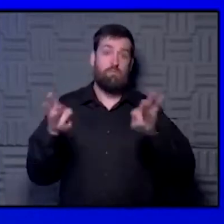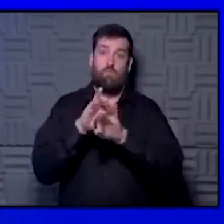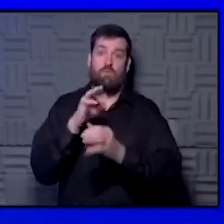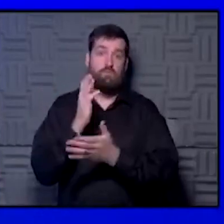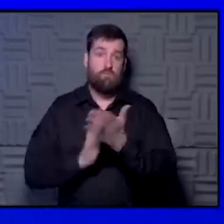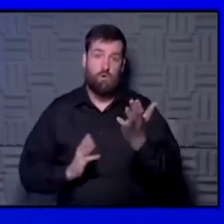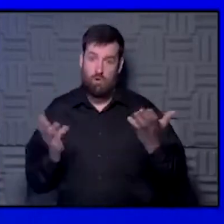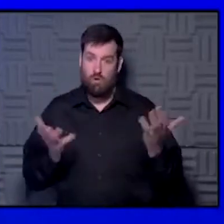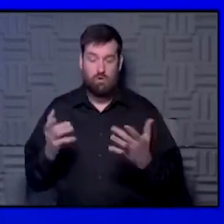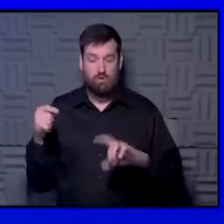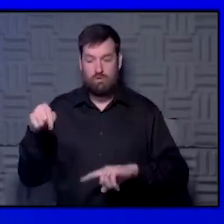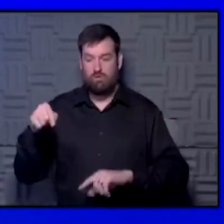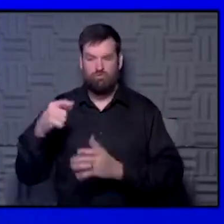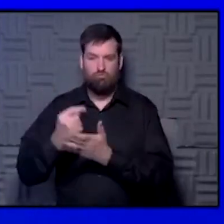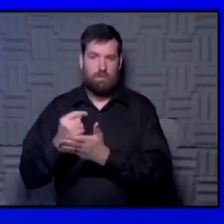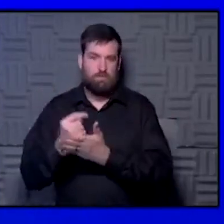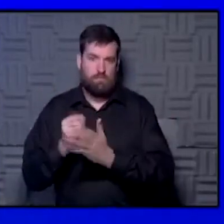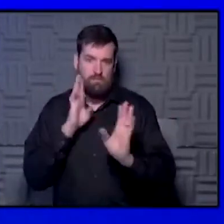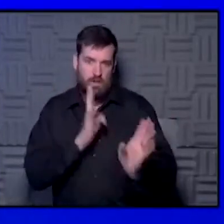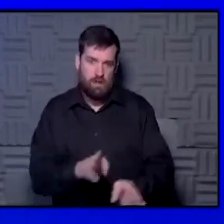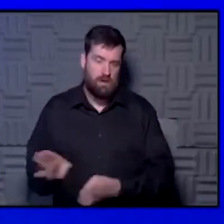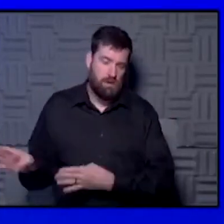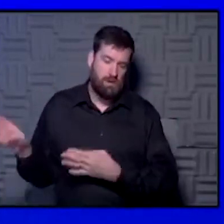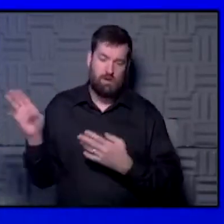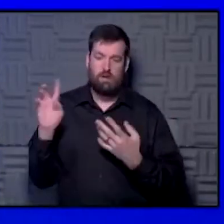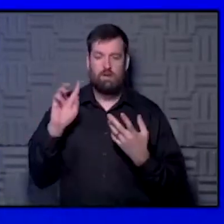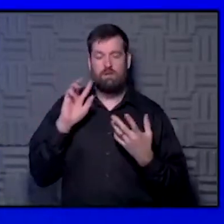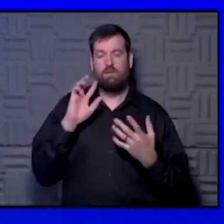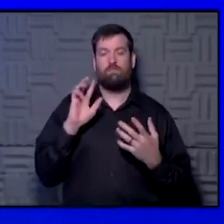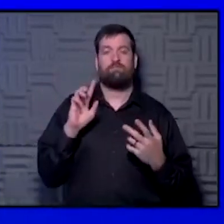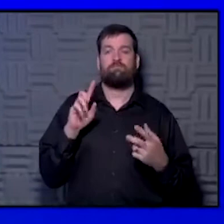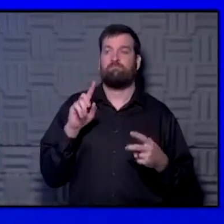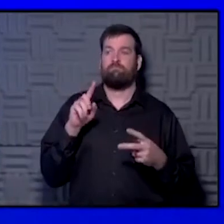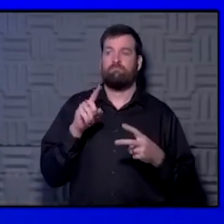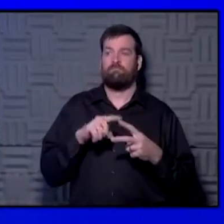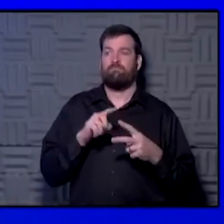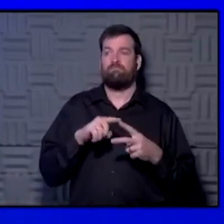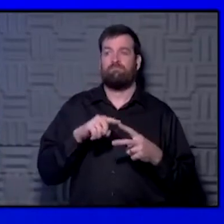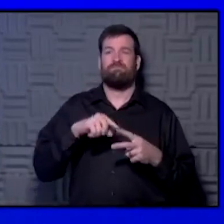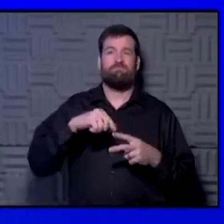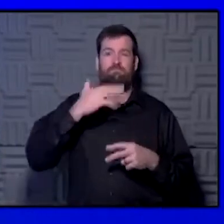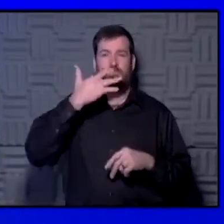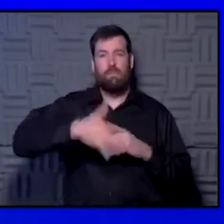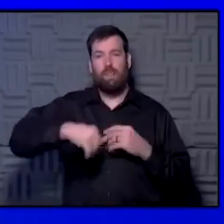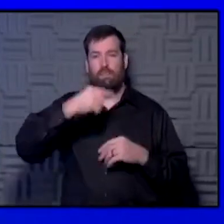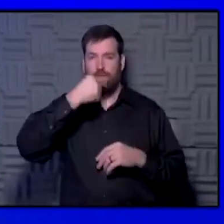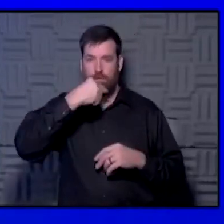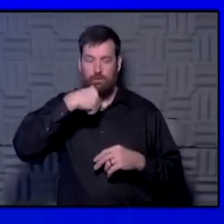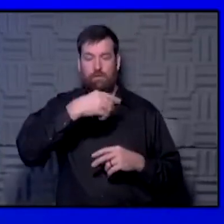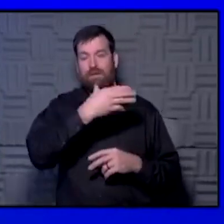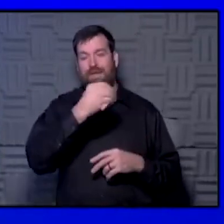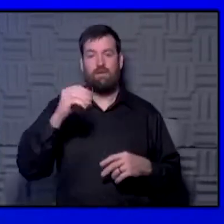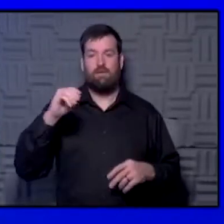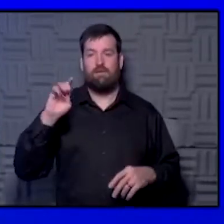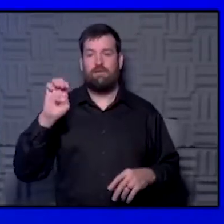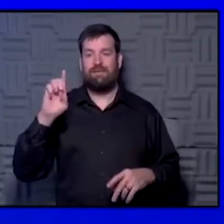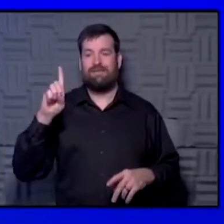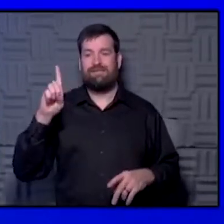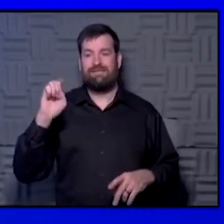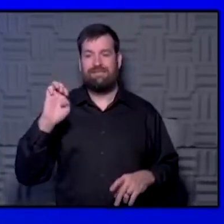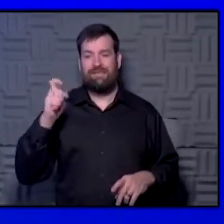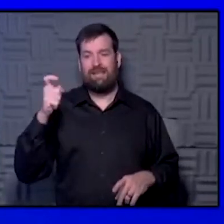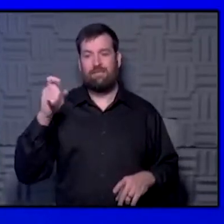components of this treatment algorithm and concoction is going to be that anticoagulation and the dexamethasone, the